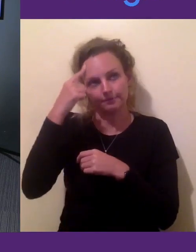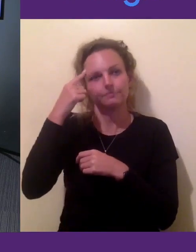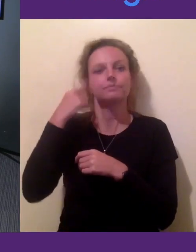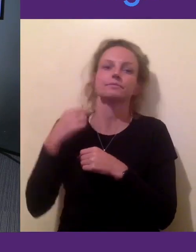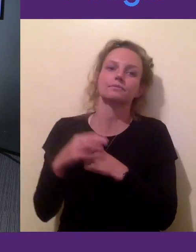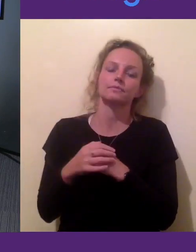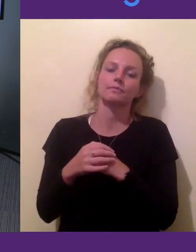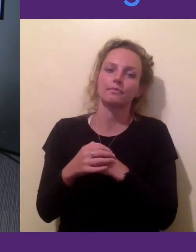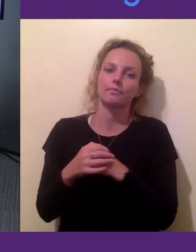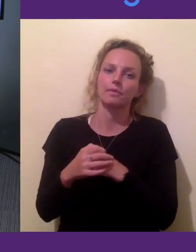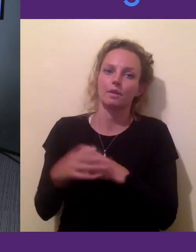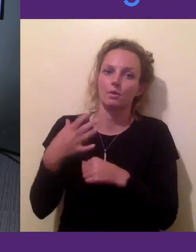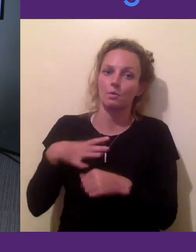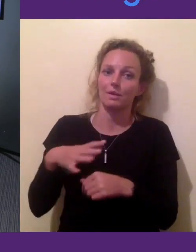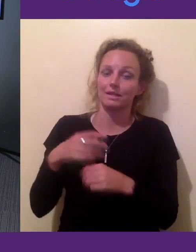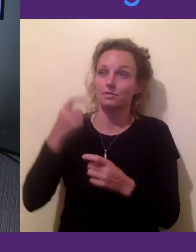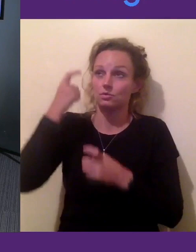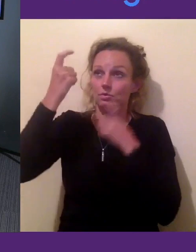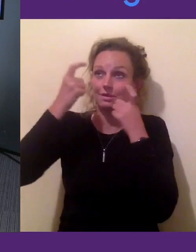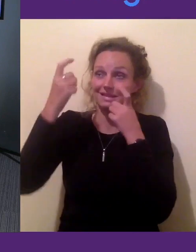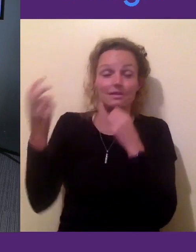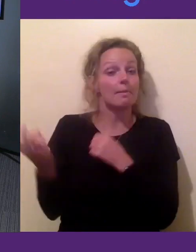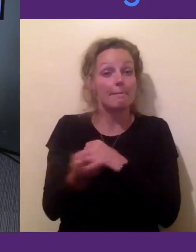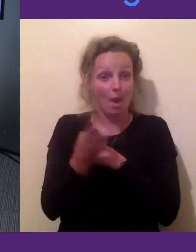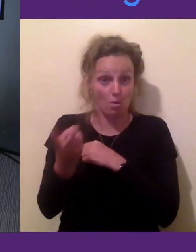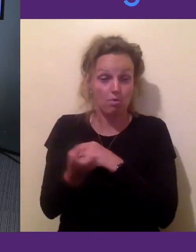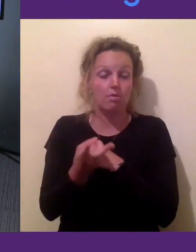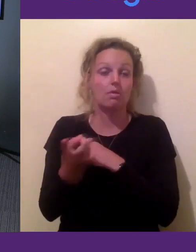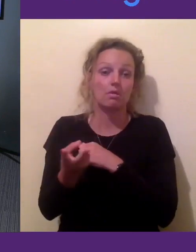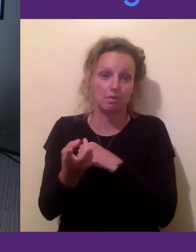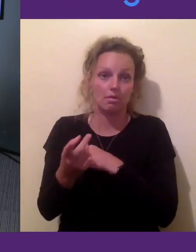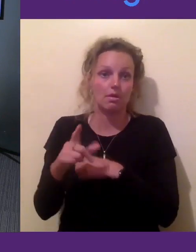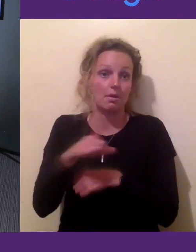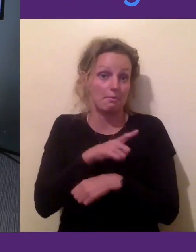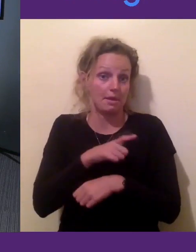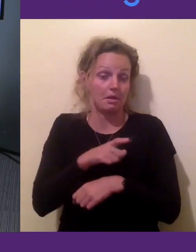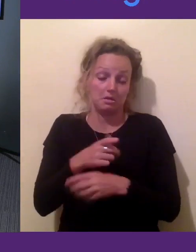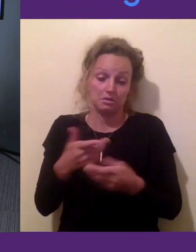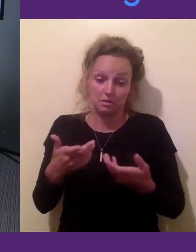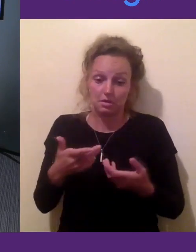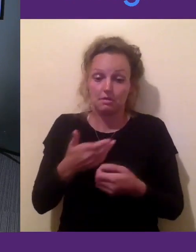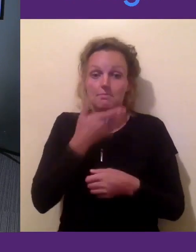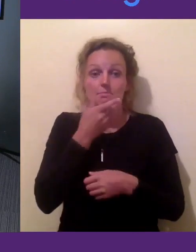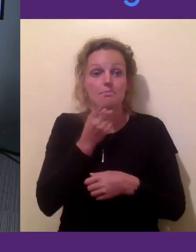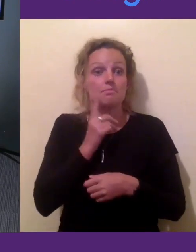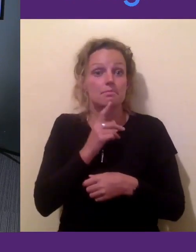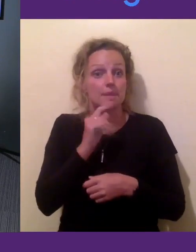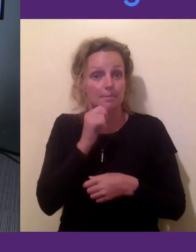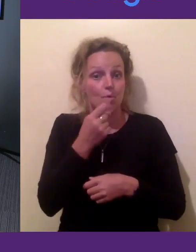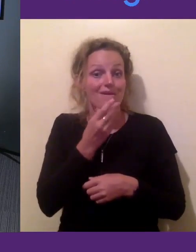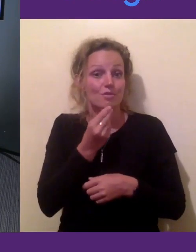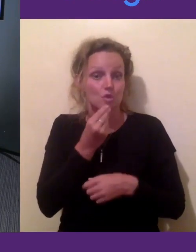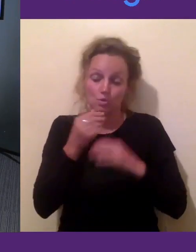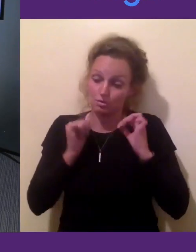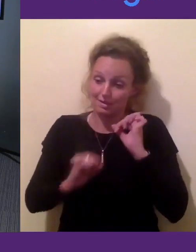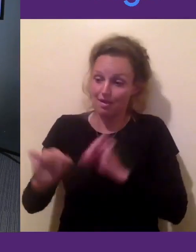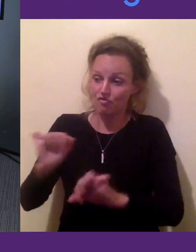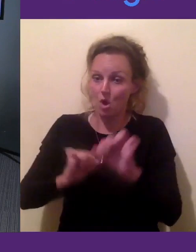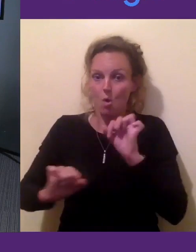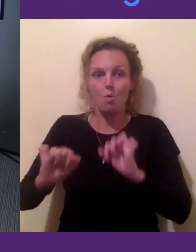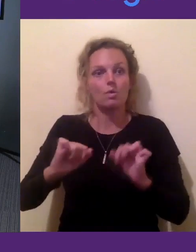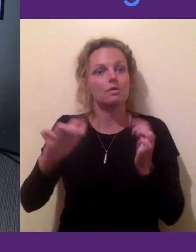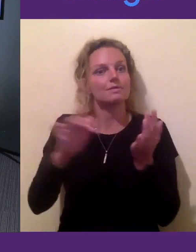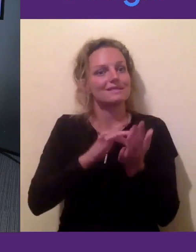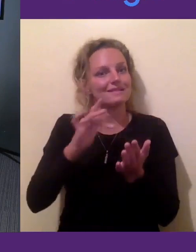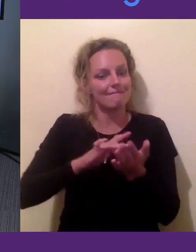way, because we know that people will be using their own devices and may have their certain setups on